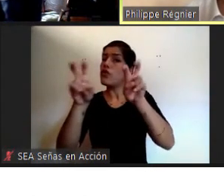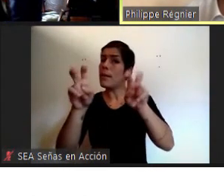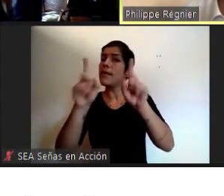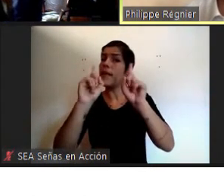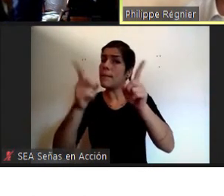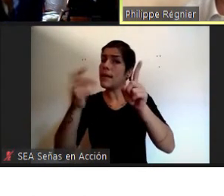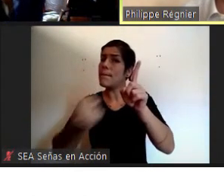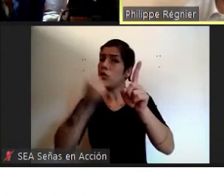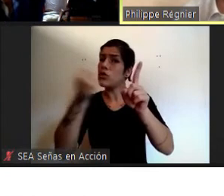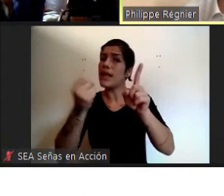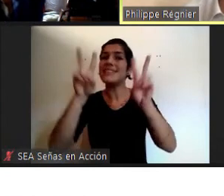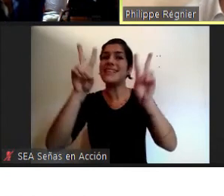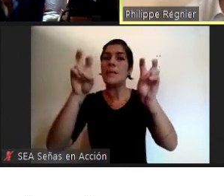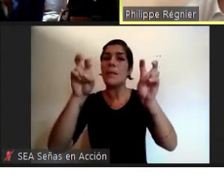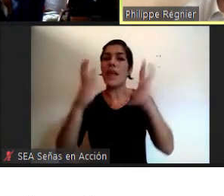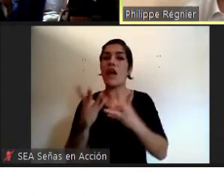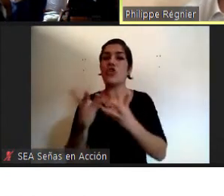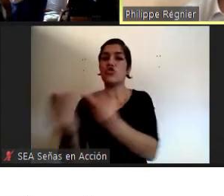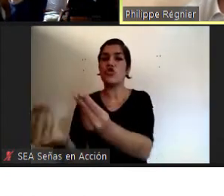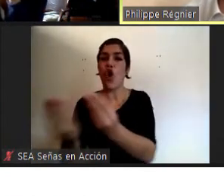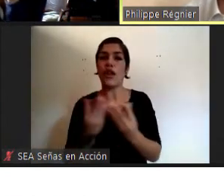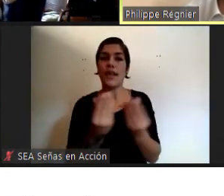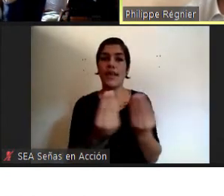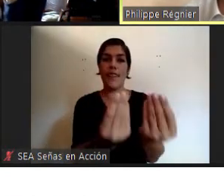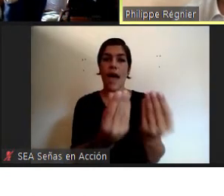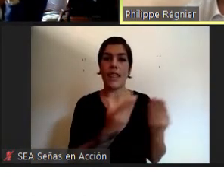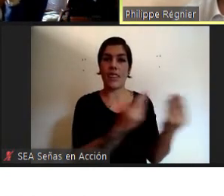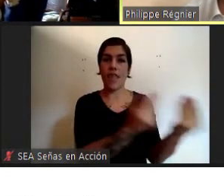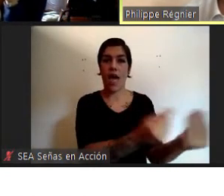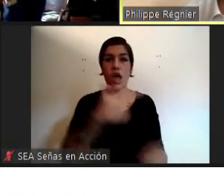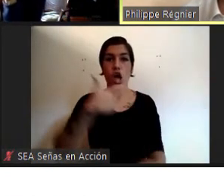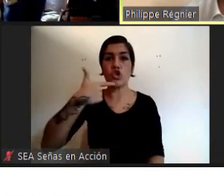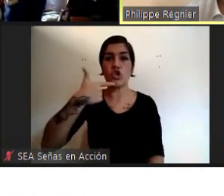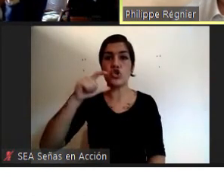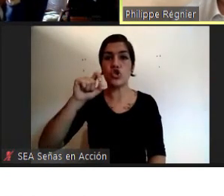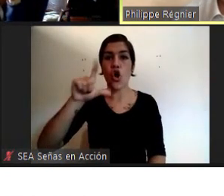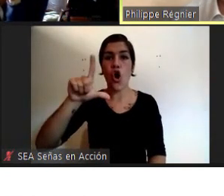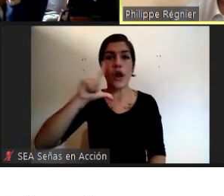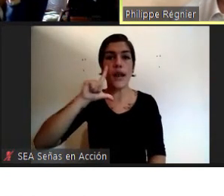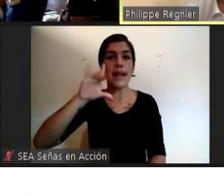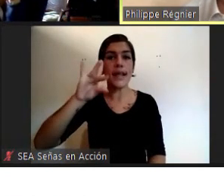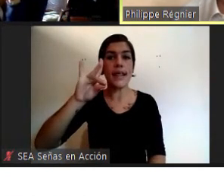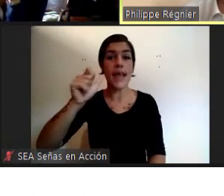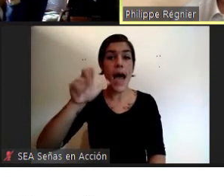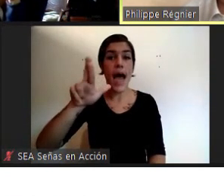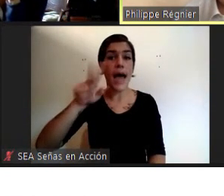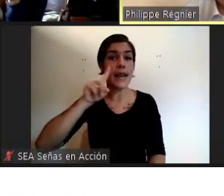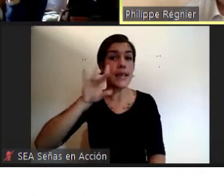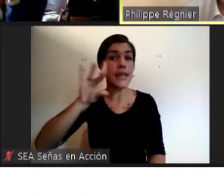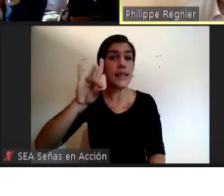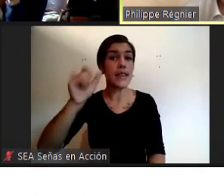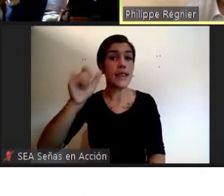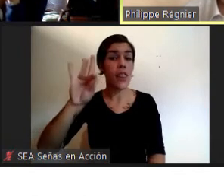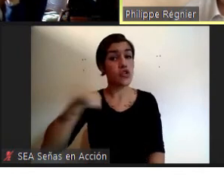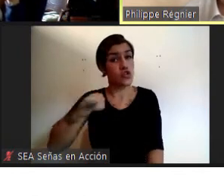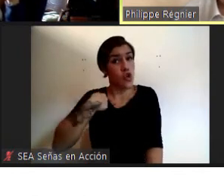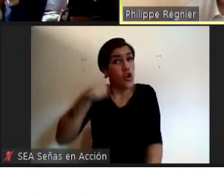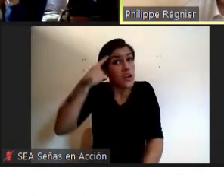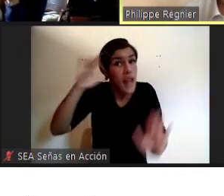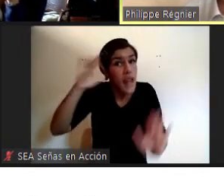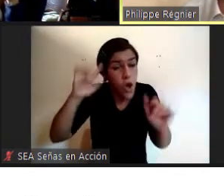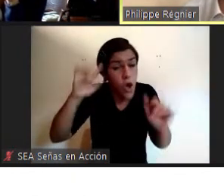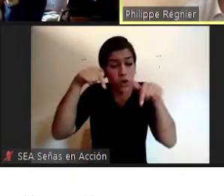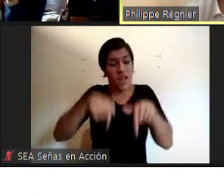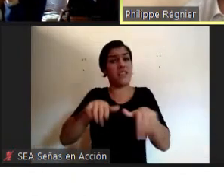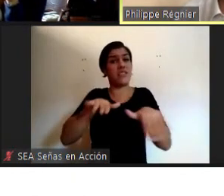believe that this period, this being a reflection period, is one where you